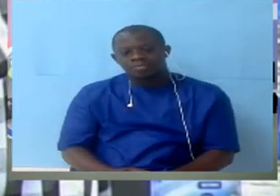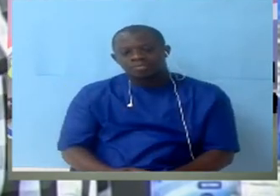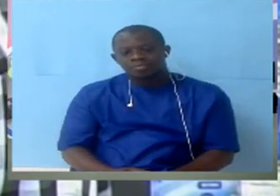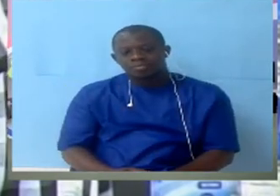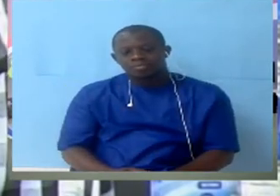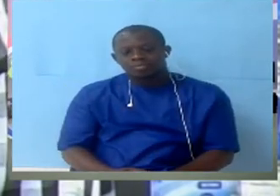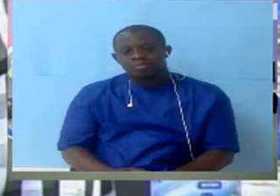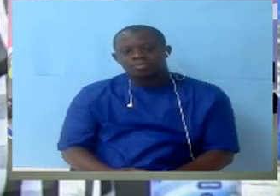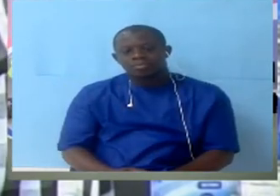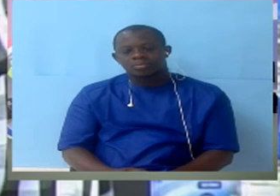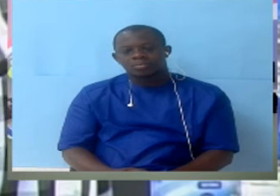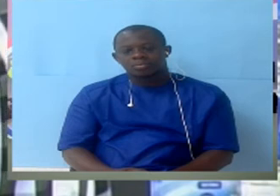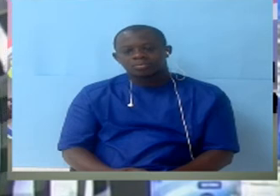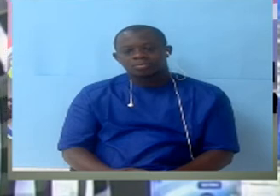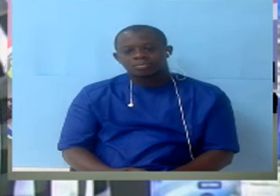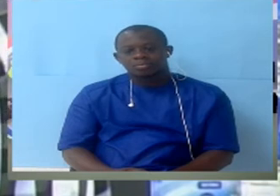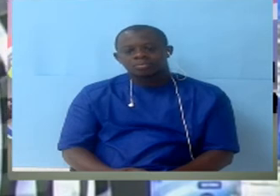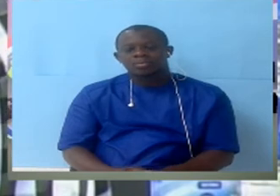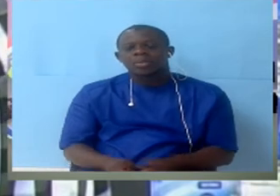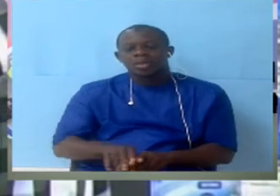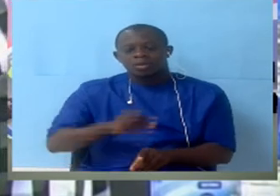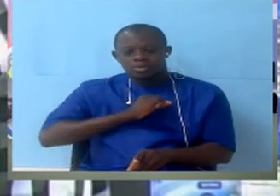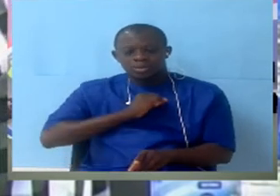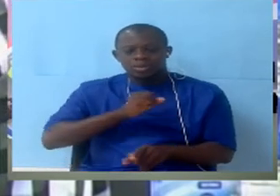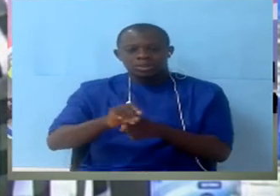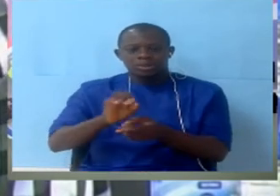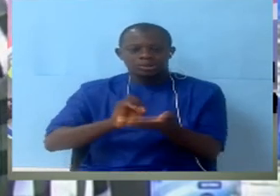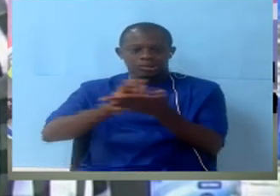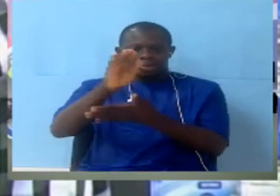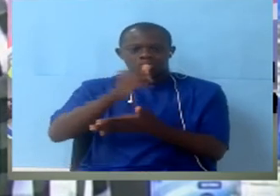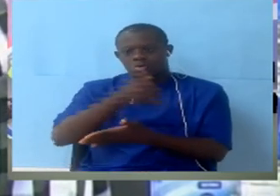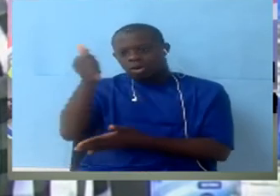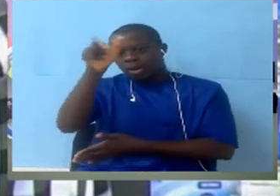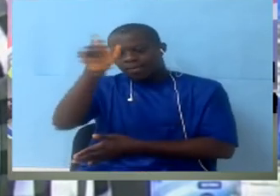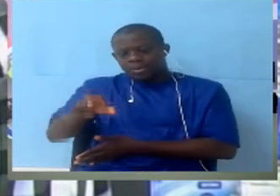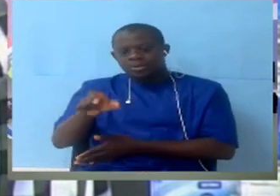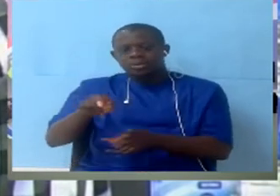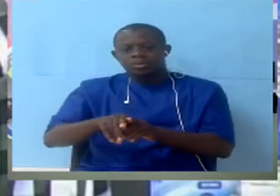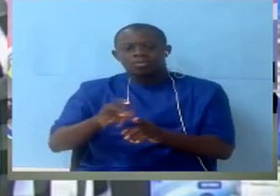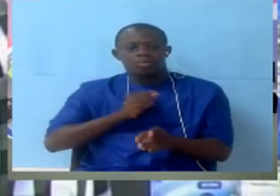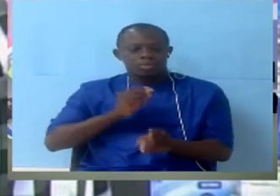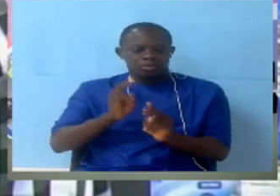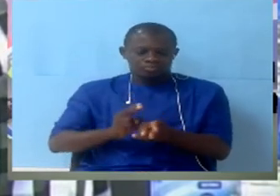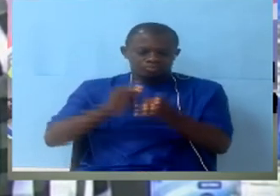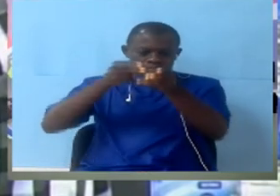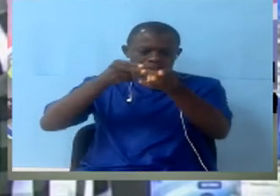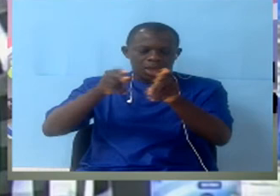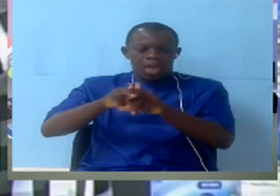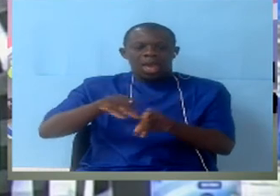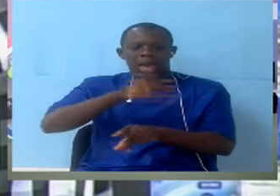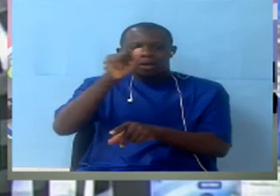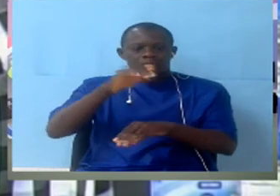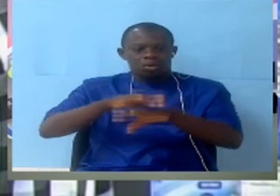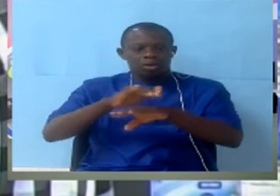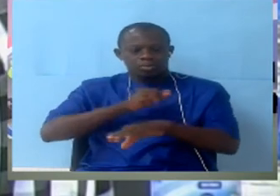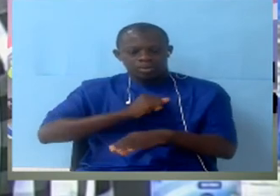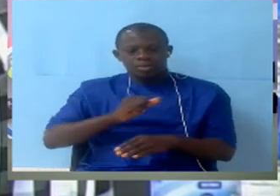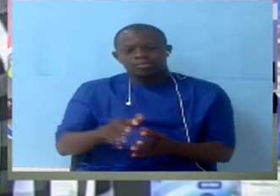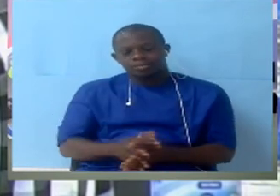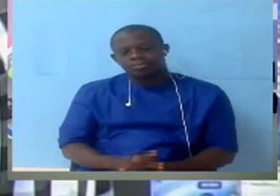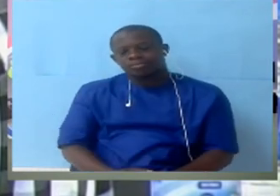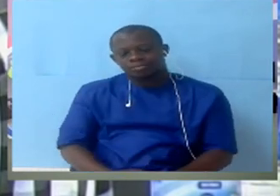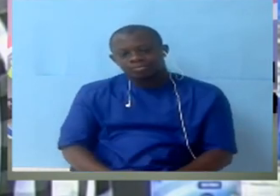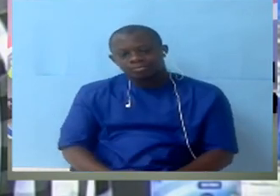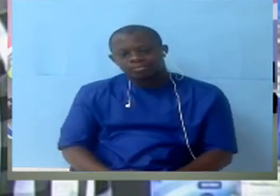prayer in one point. I rifle cock. And he ordered the other guy to point his rifle and at me, and he cocked his